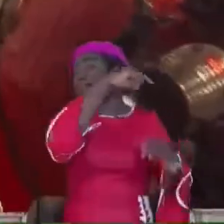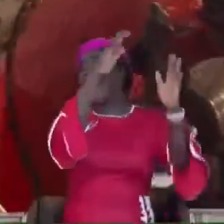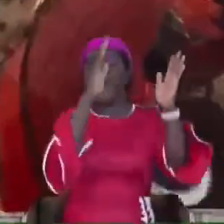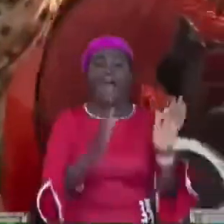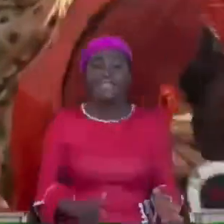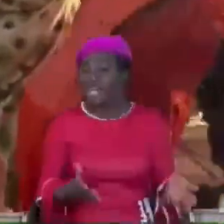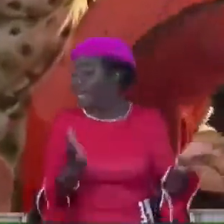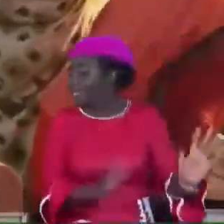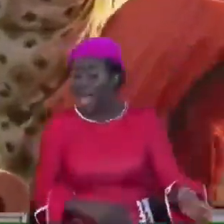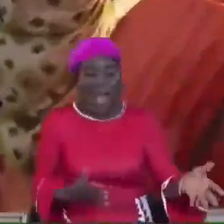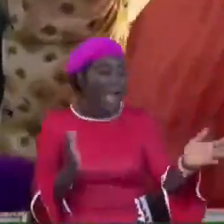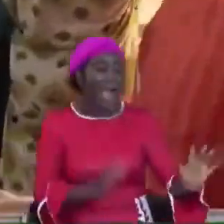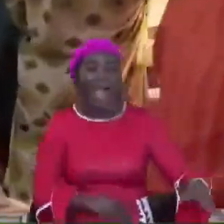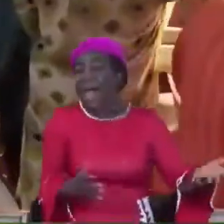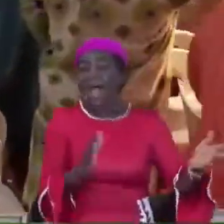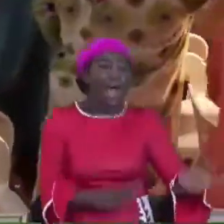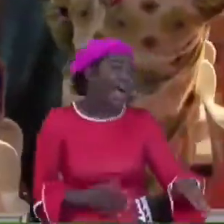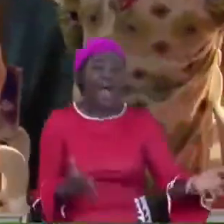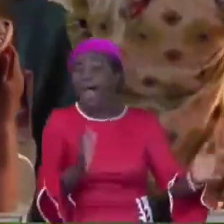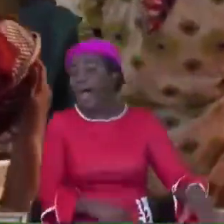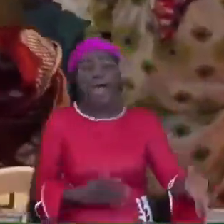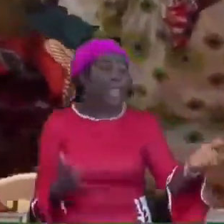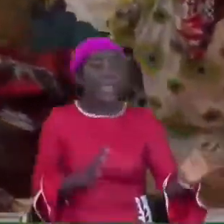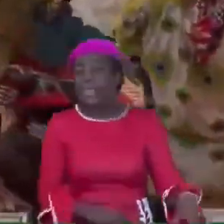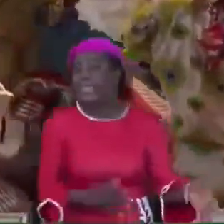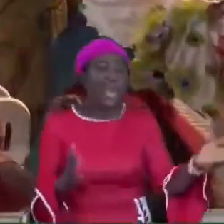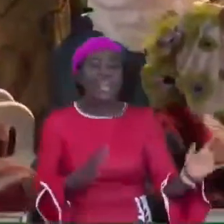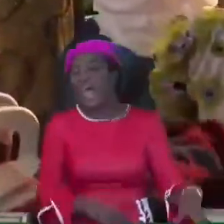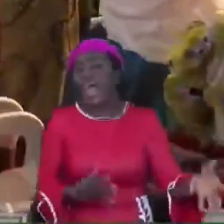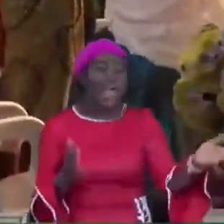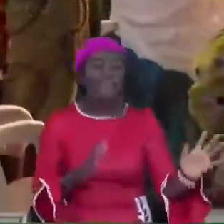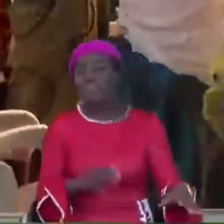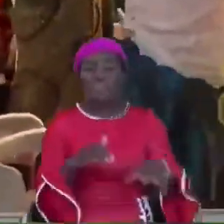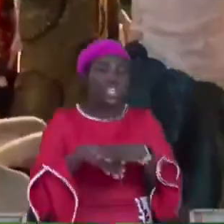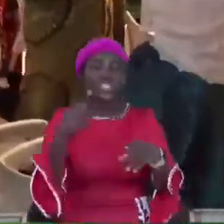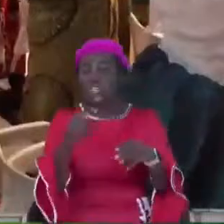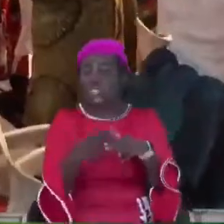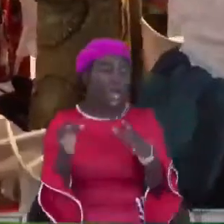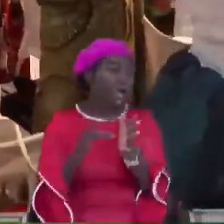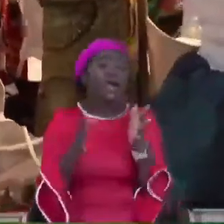alive. There. In the name of Jesus.